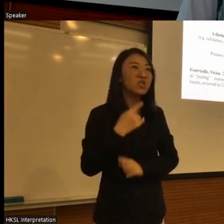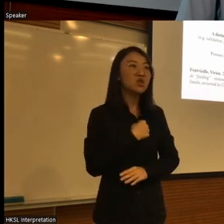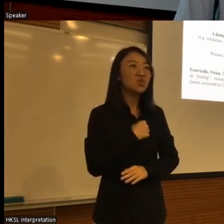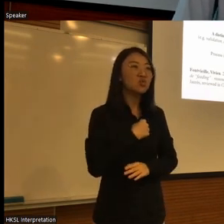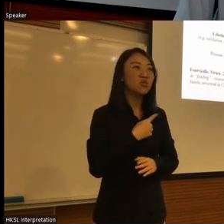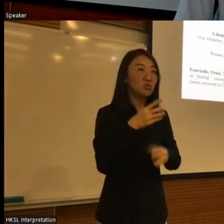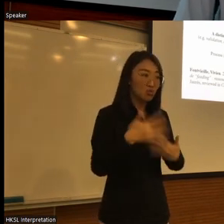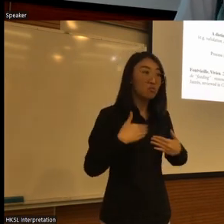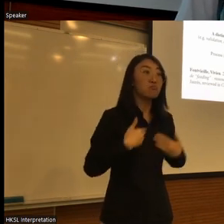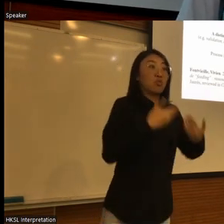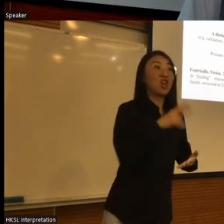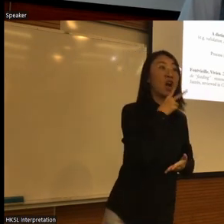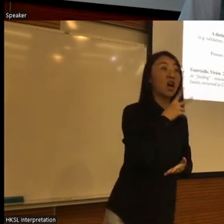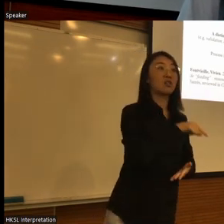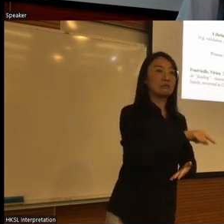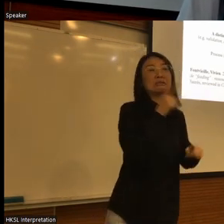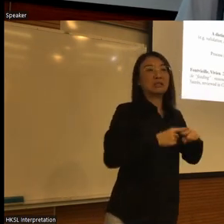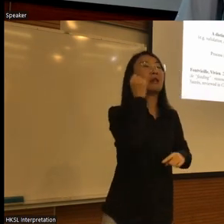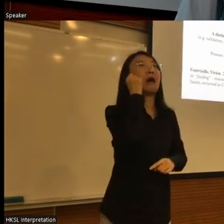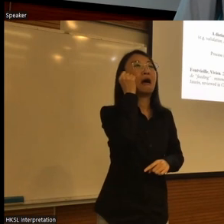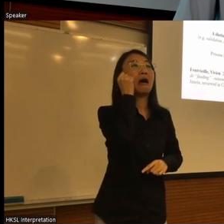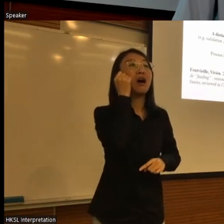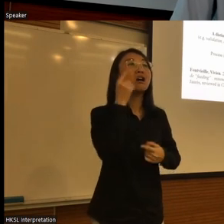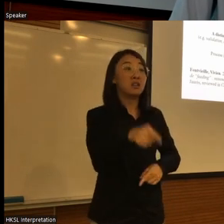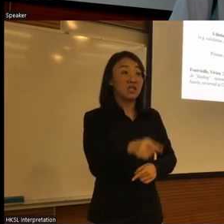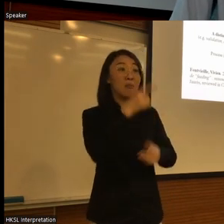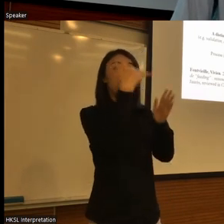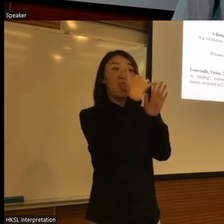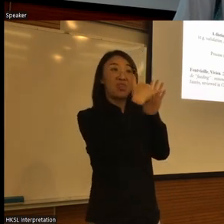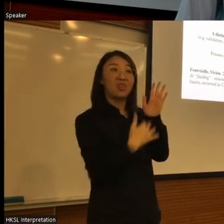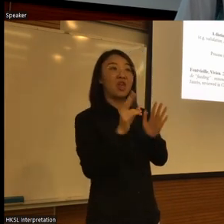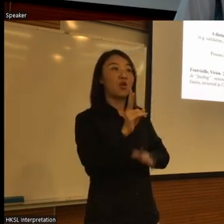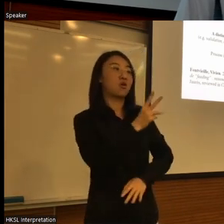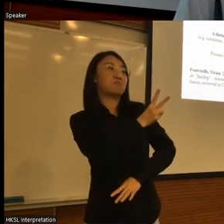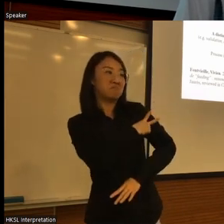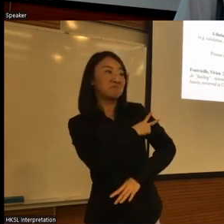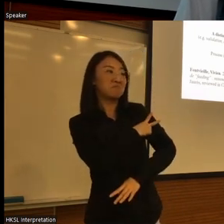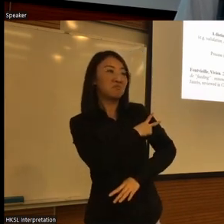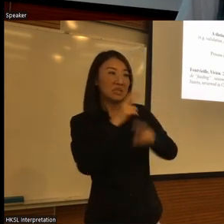Again, it was an MA thesis which suggested this effort